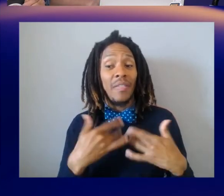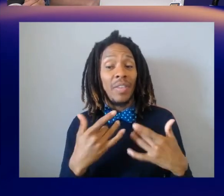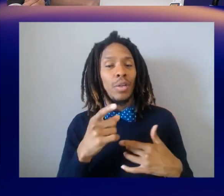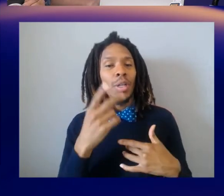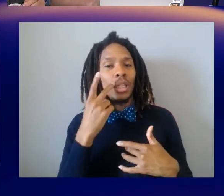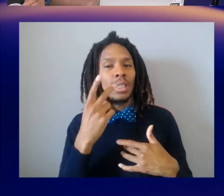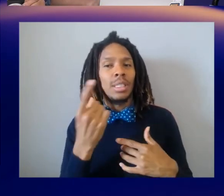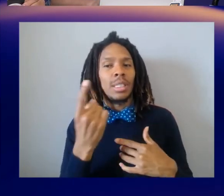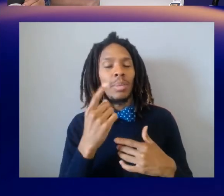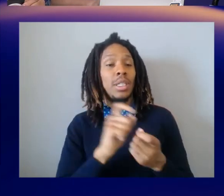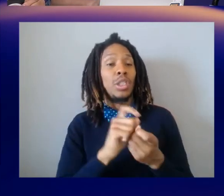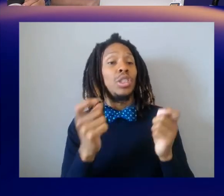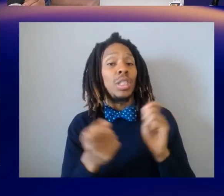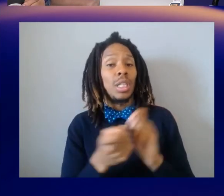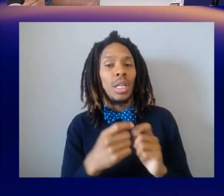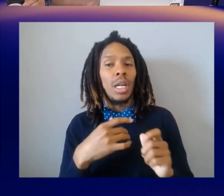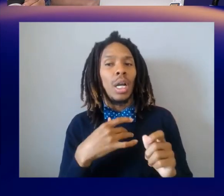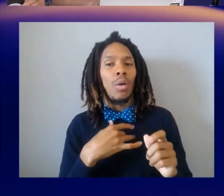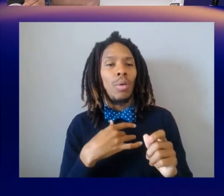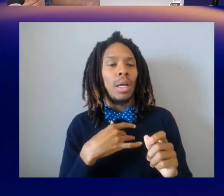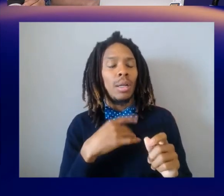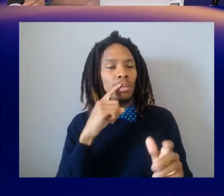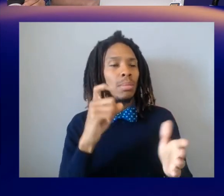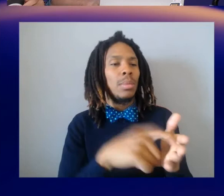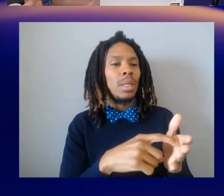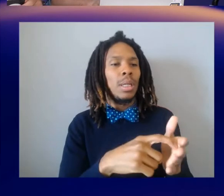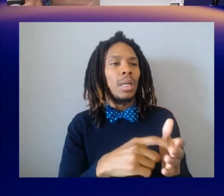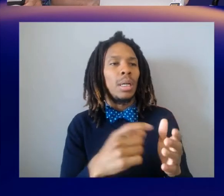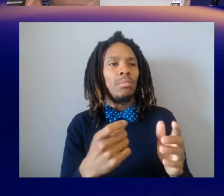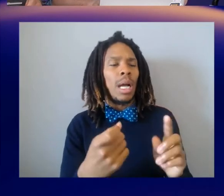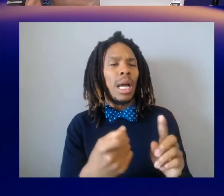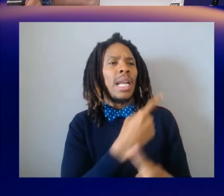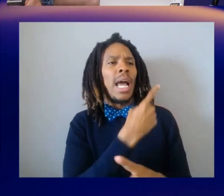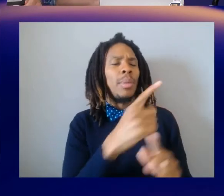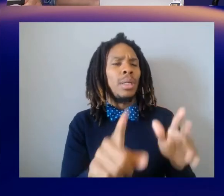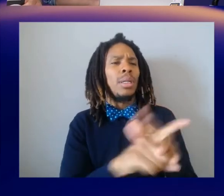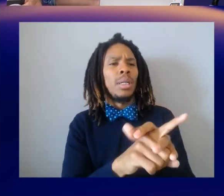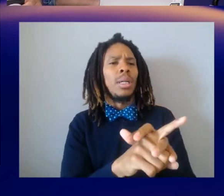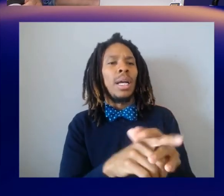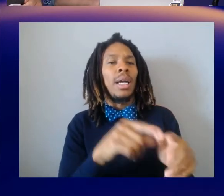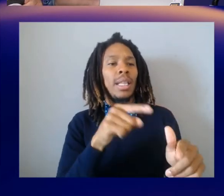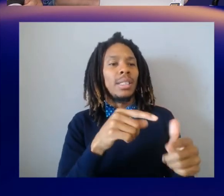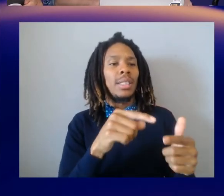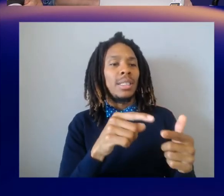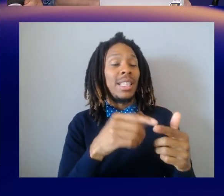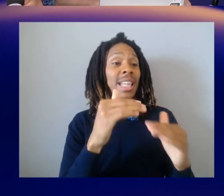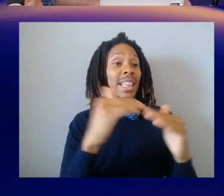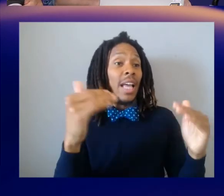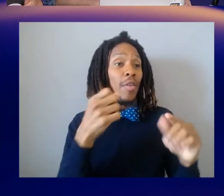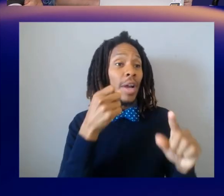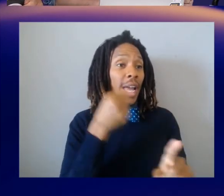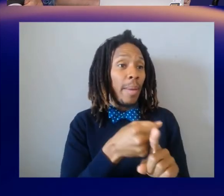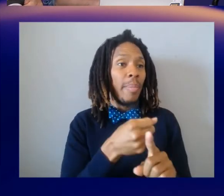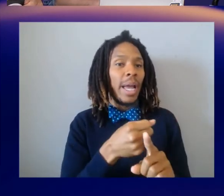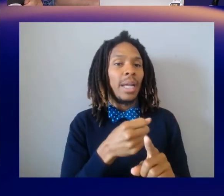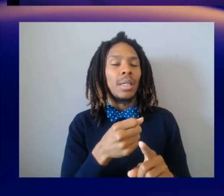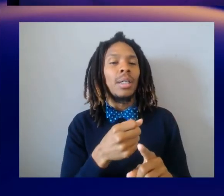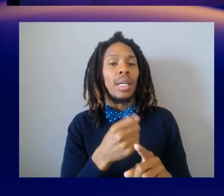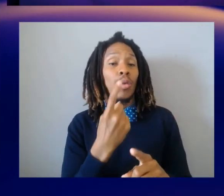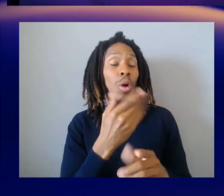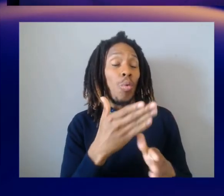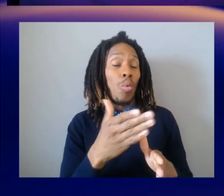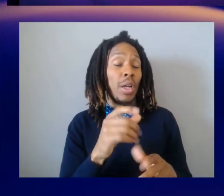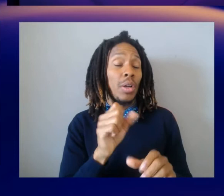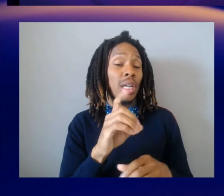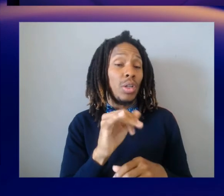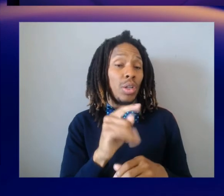something changed, we picked up an anomaly, here's the impacted services, and here's the level of impact. So yeah, that's one of the ways to do it.